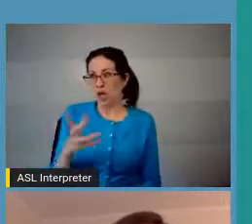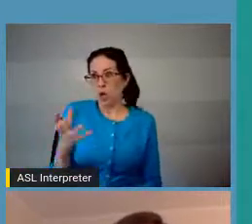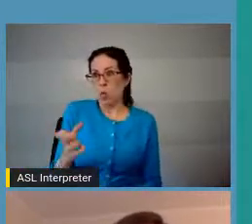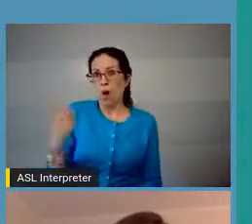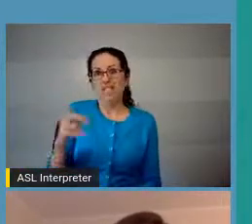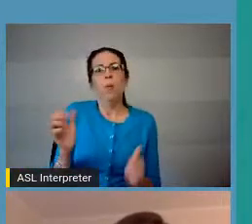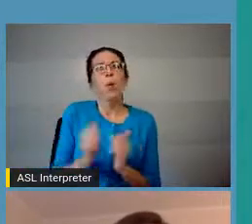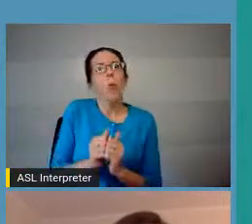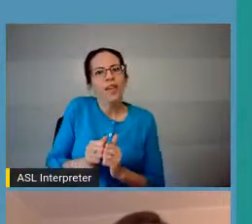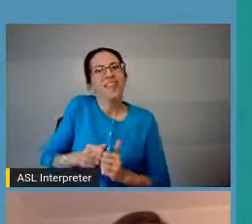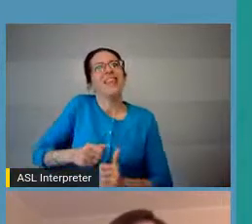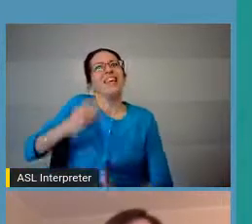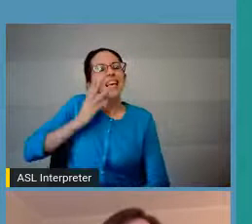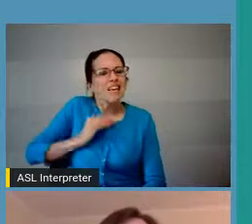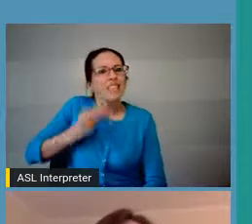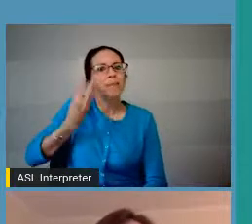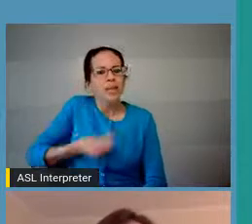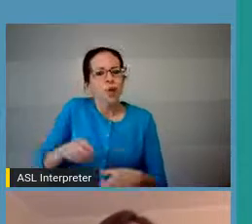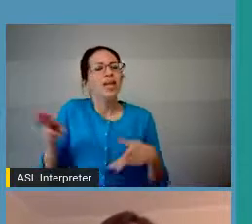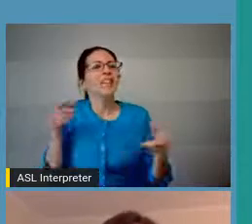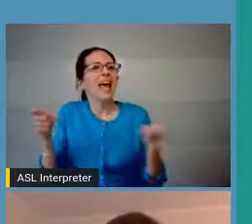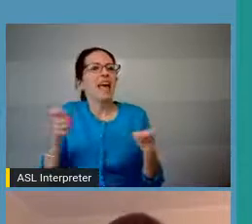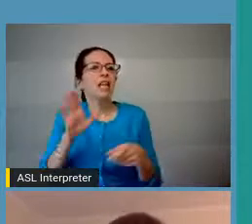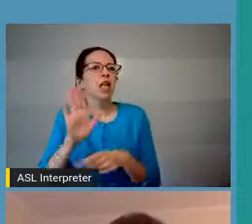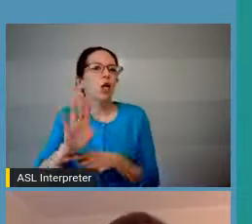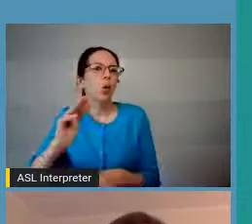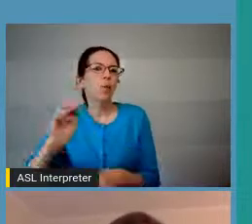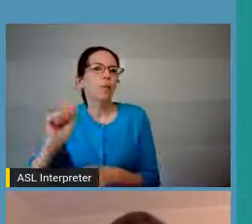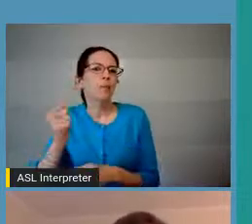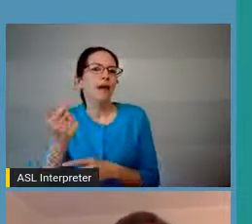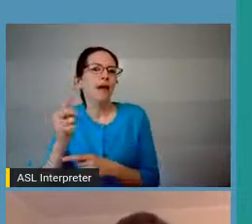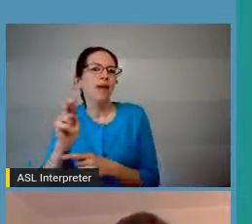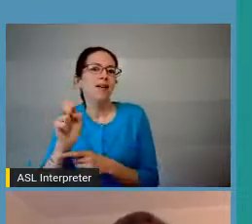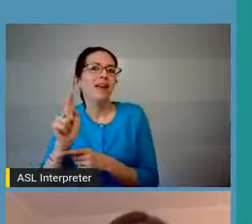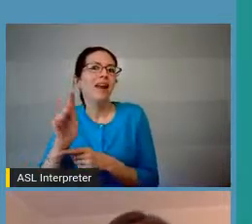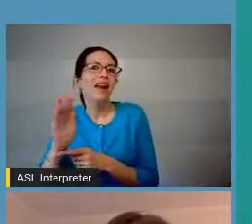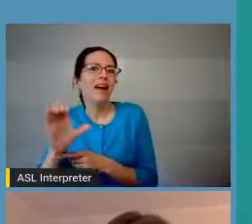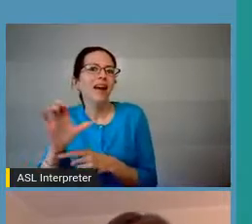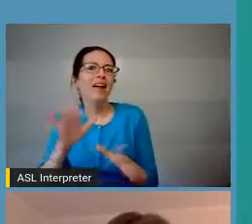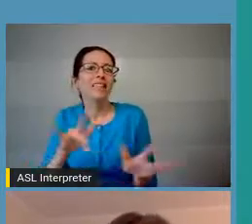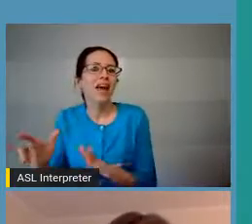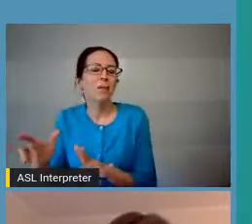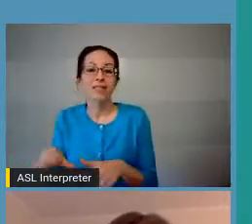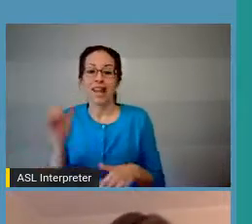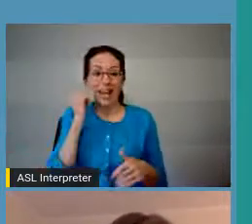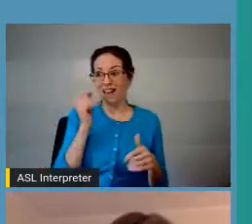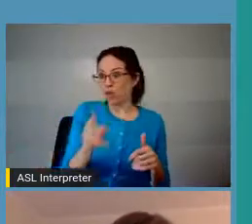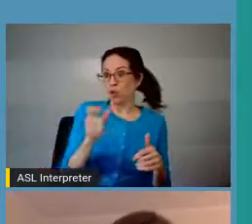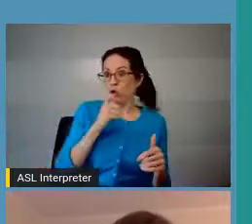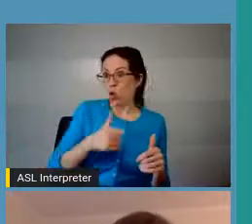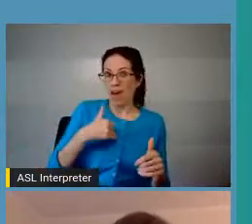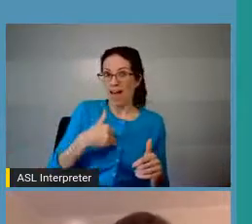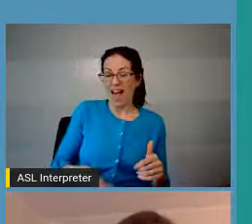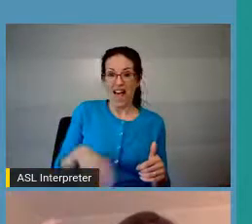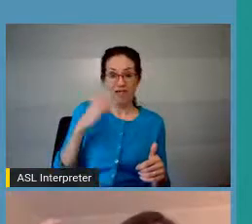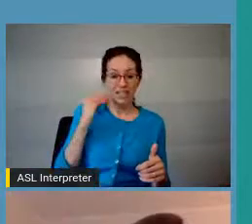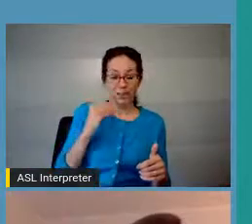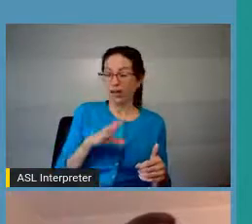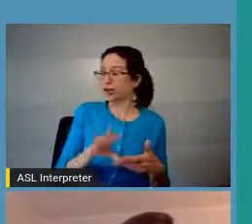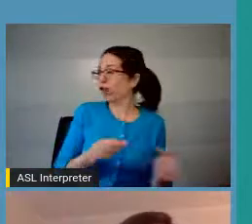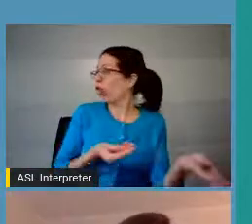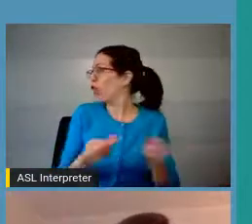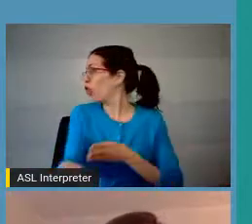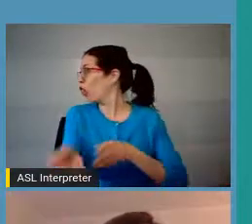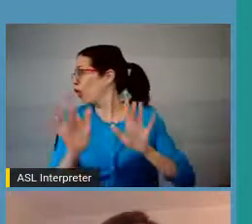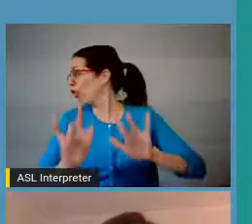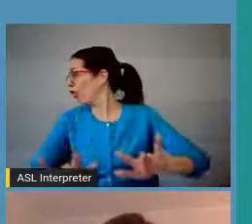handling your magnetic tapes because those that don't have expertise can just pop it in the machine and press play and the